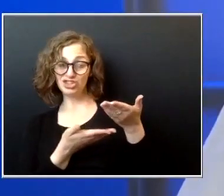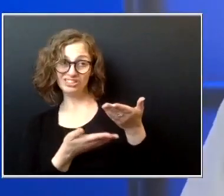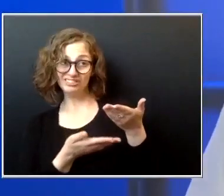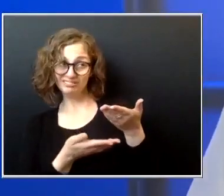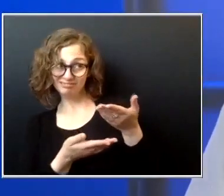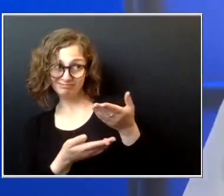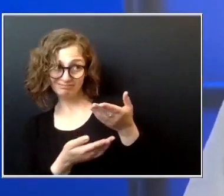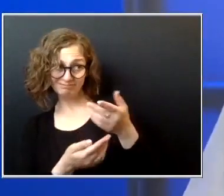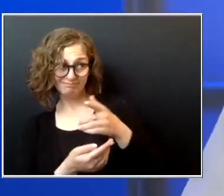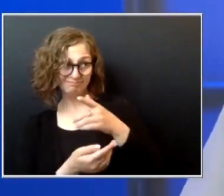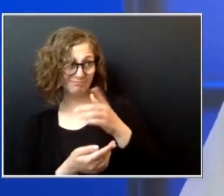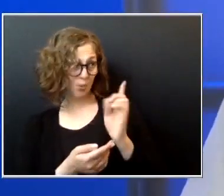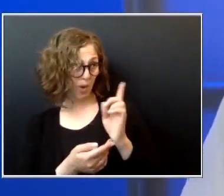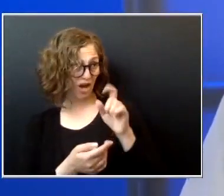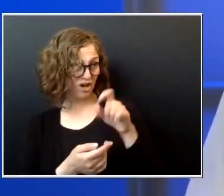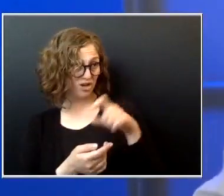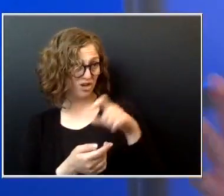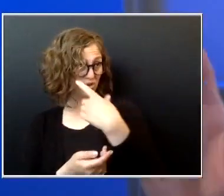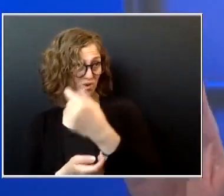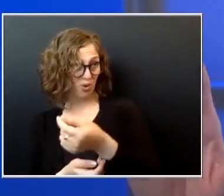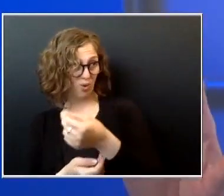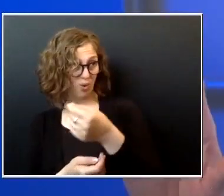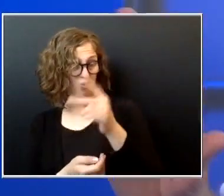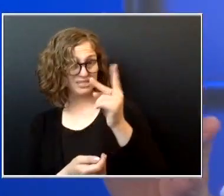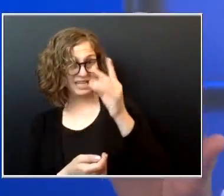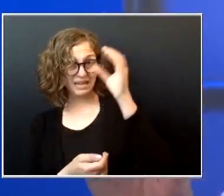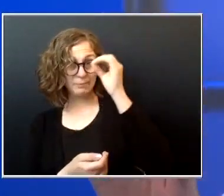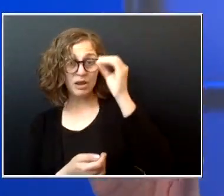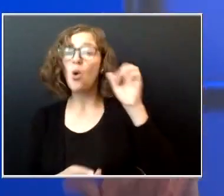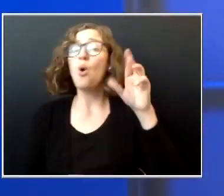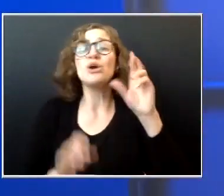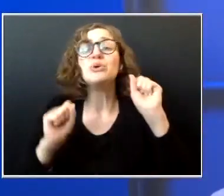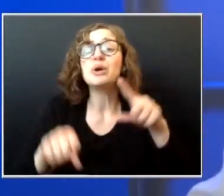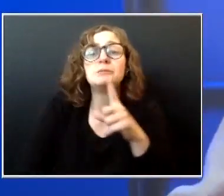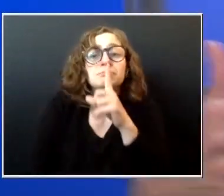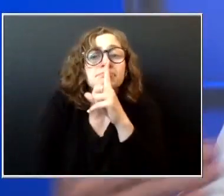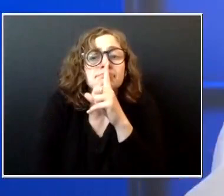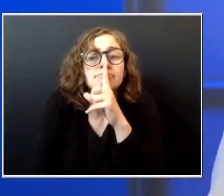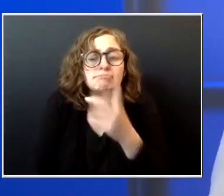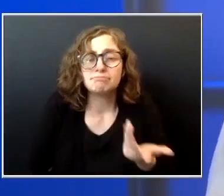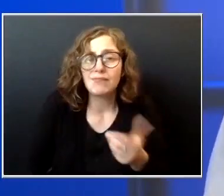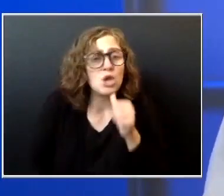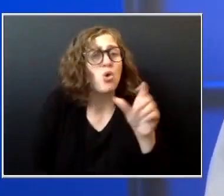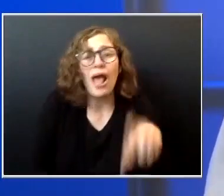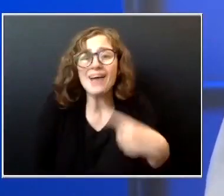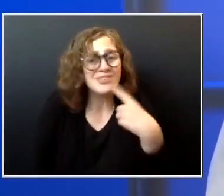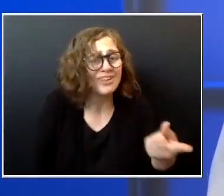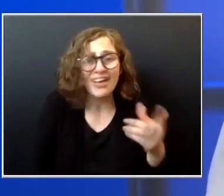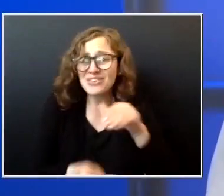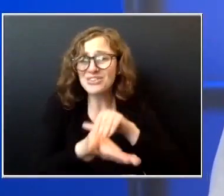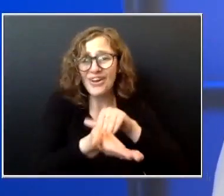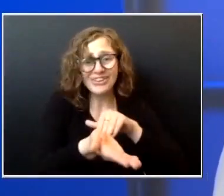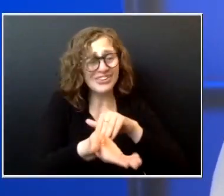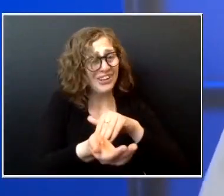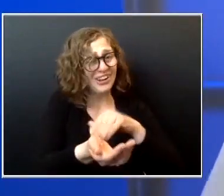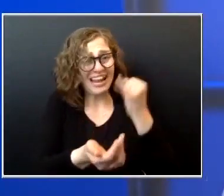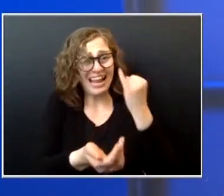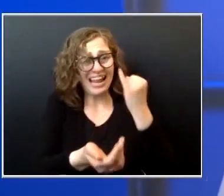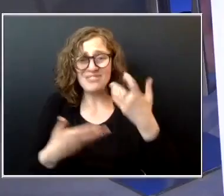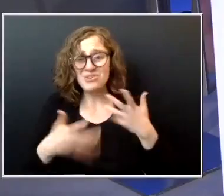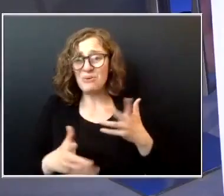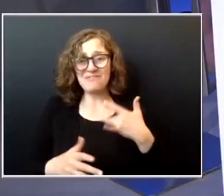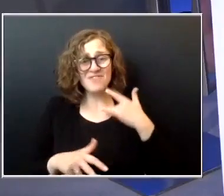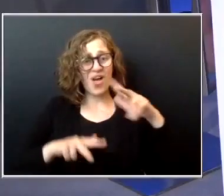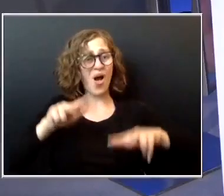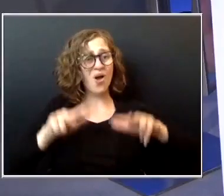opinion, or just keep it to yourself if you don't want to feel awkward, and go Just seek go get that it. second Don't opinion. ask. Just go. Yeah. You